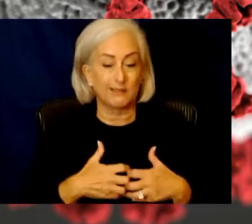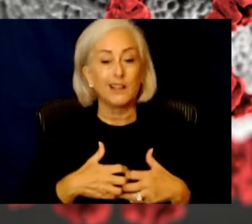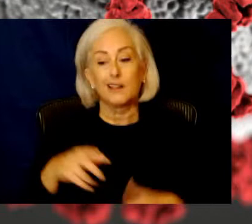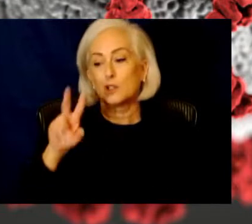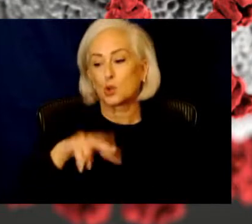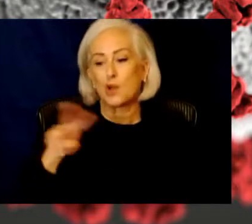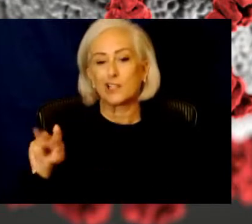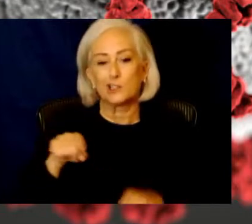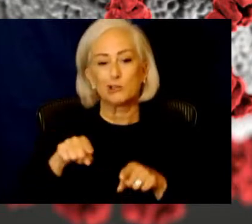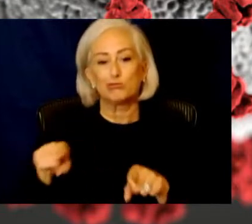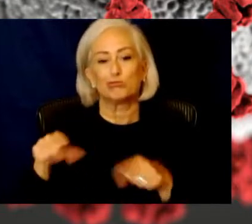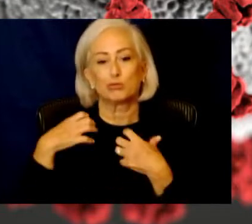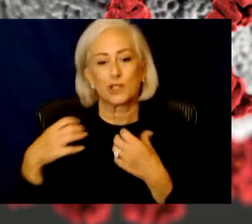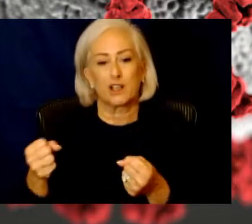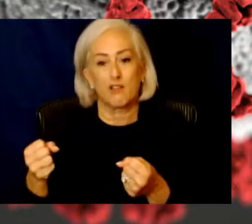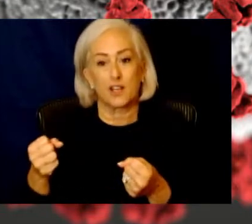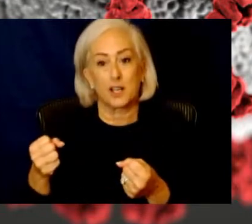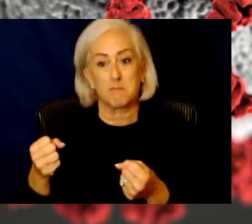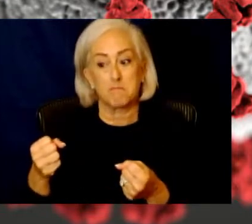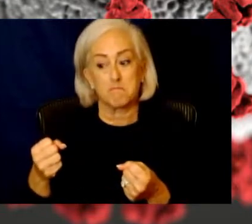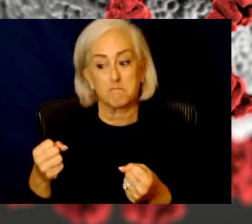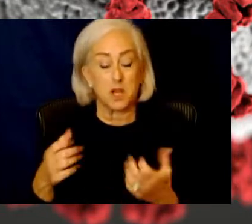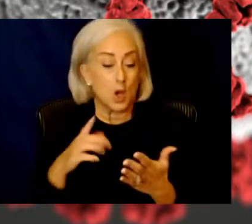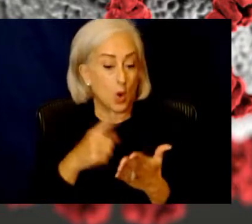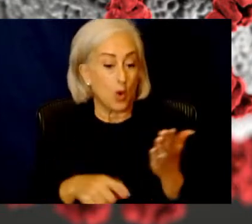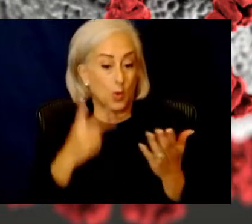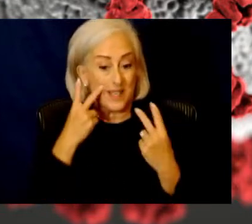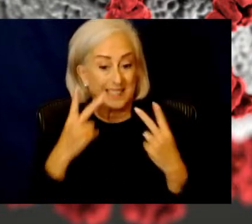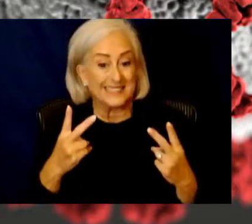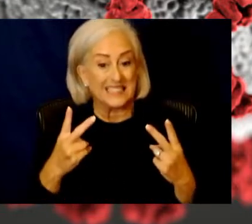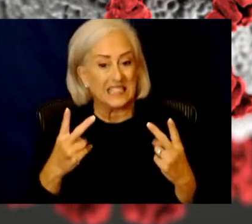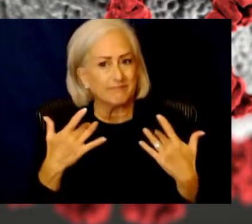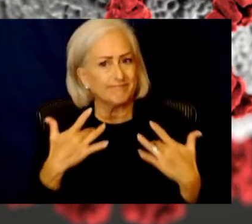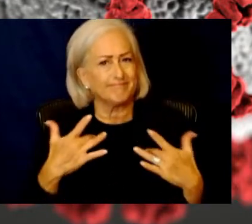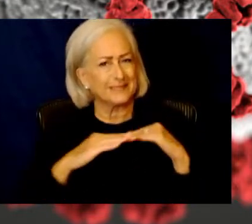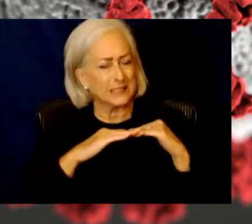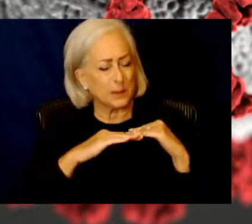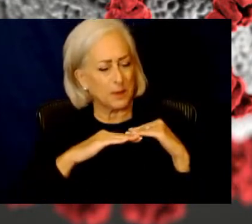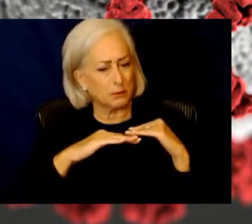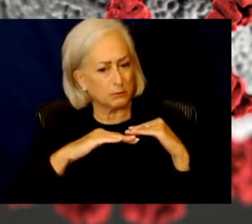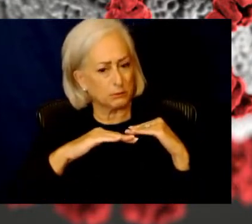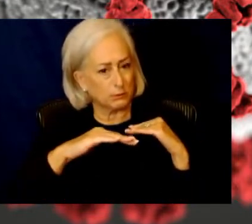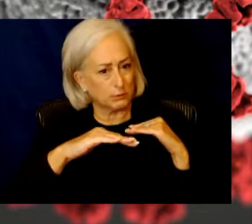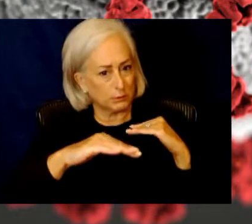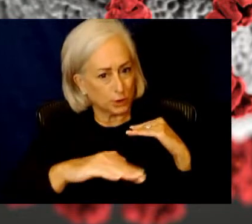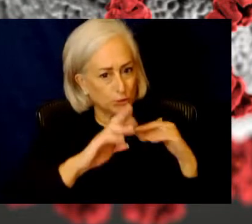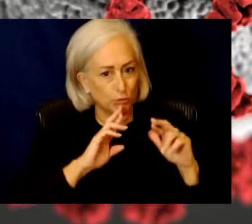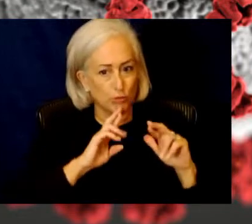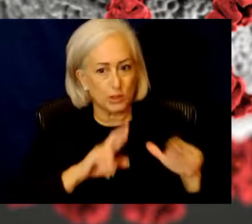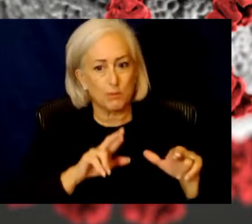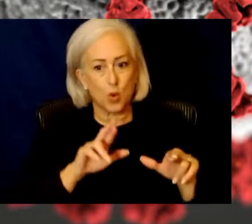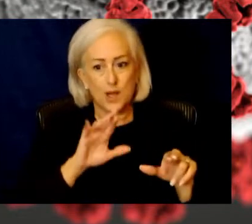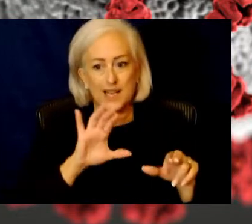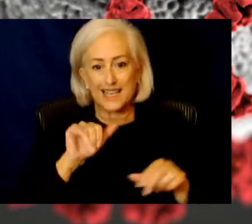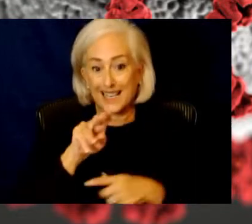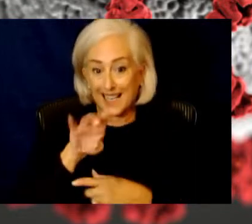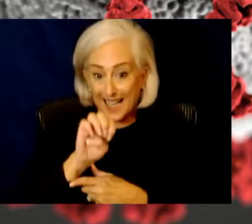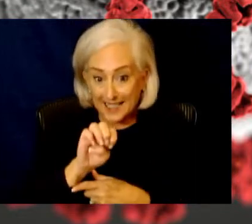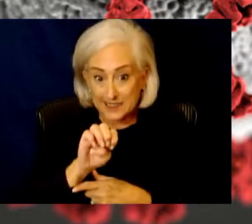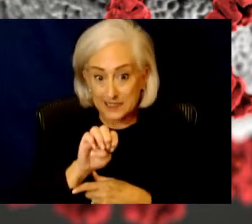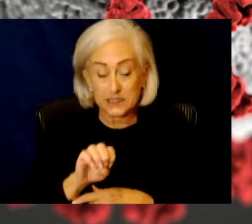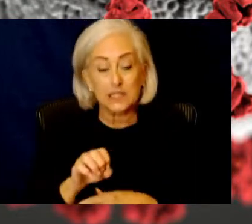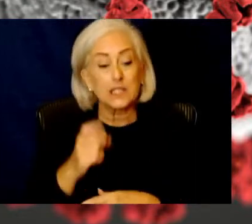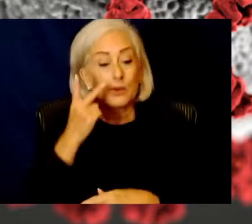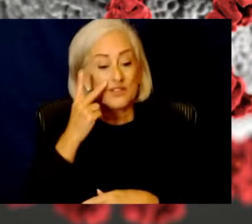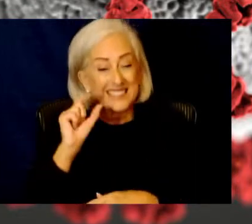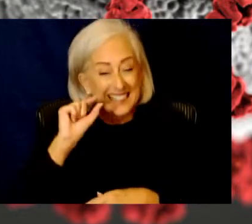reported cases are really holding steady at some sort of plateau. But we know that hospitalizations, we have seen that increase the